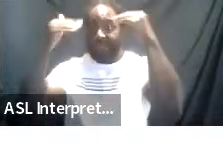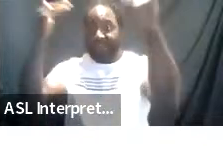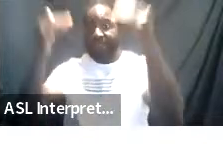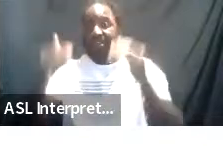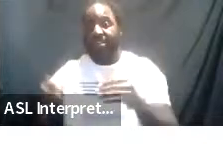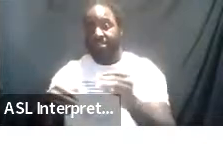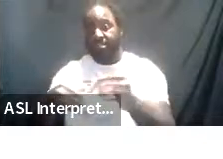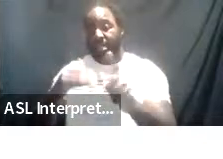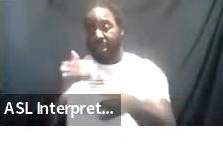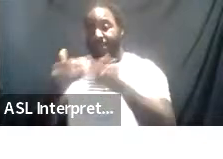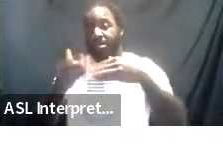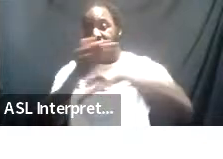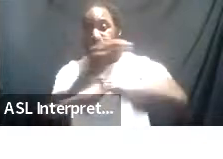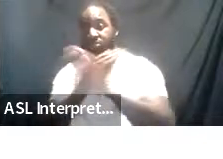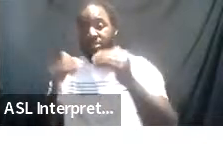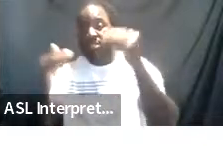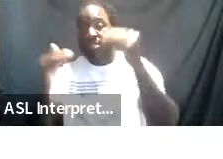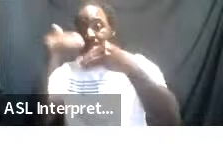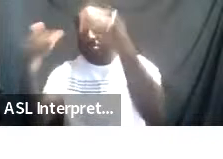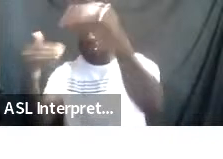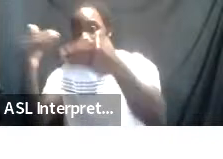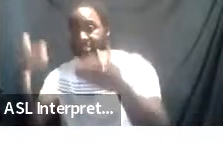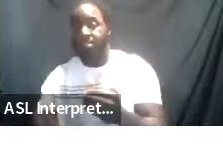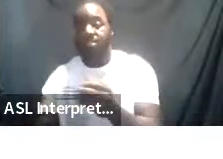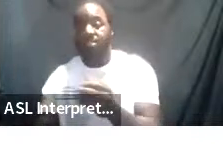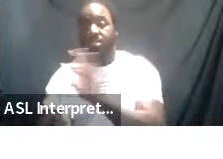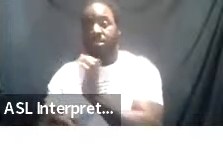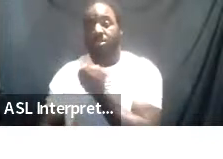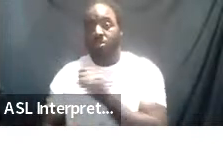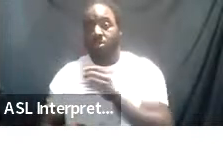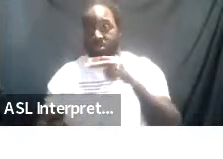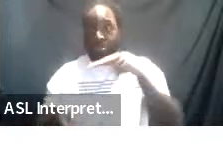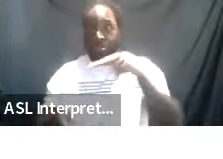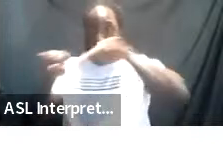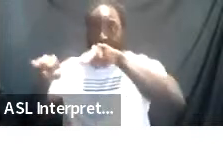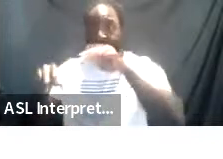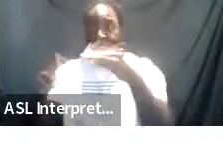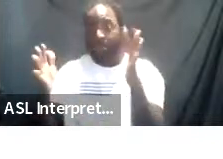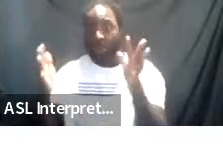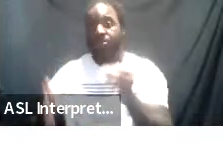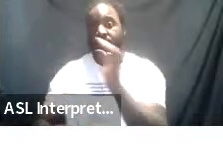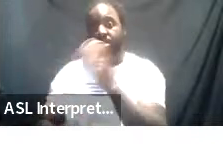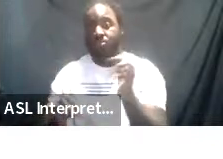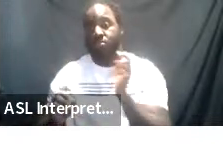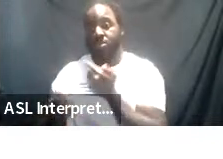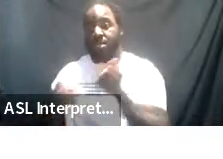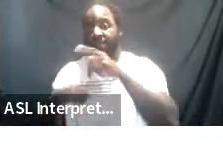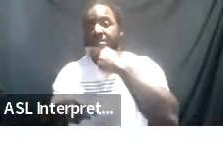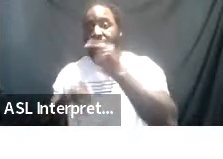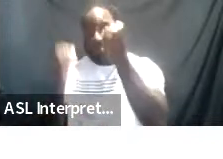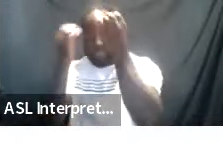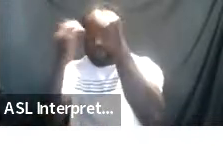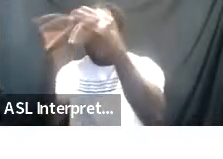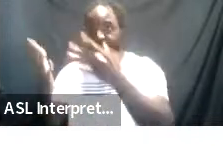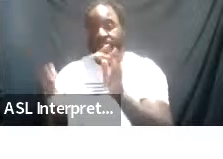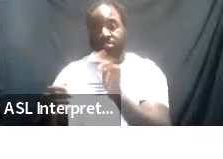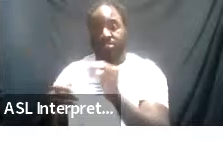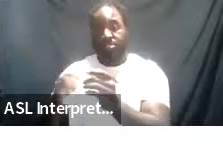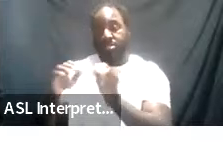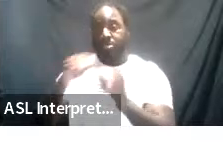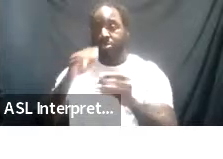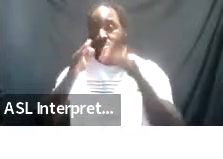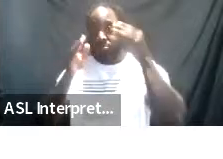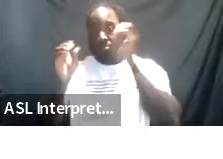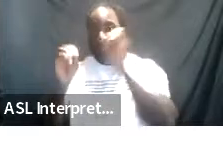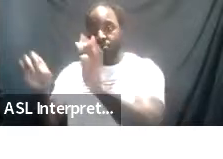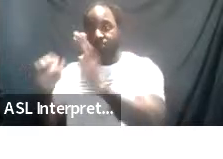the process into ULURP. So yes, we definitely are looking at that already, and we'll have public information on that as we go forward. I do